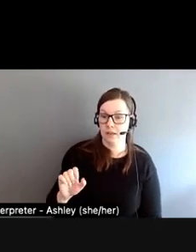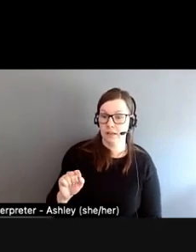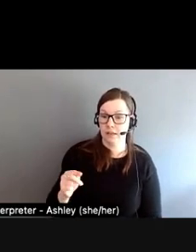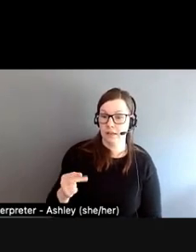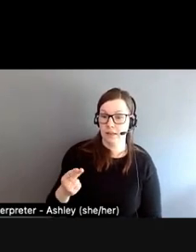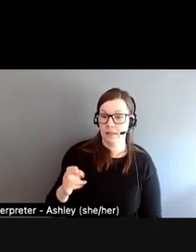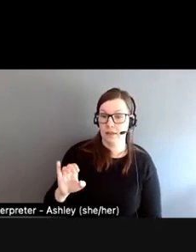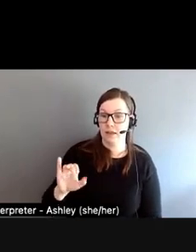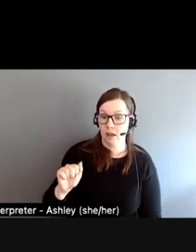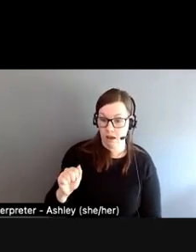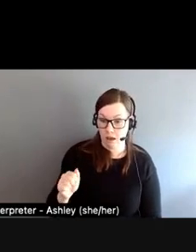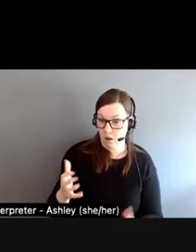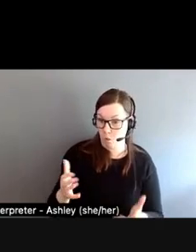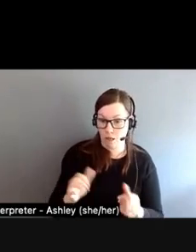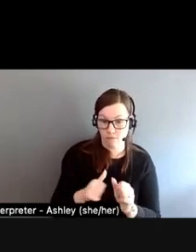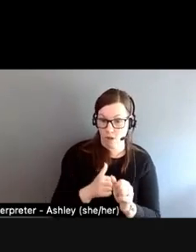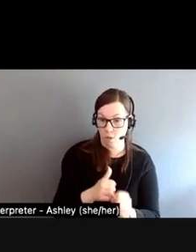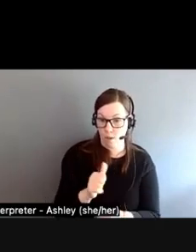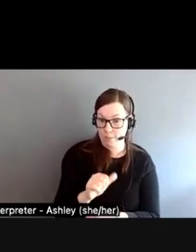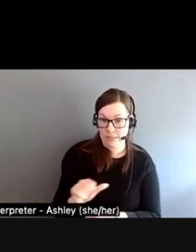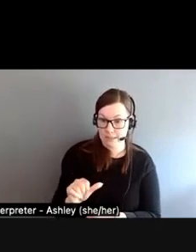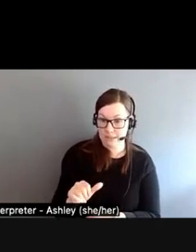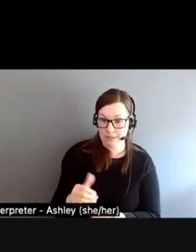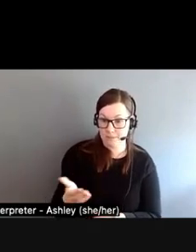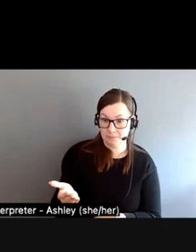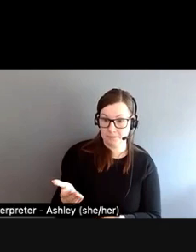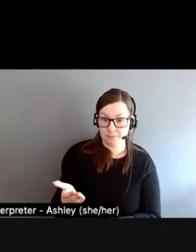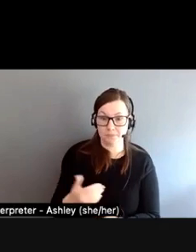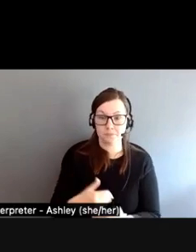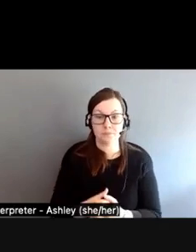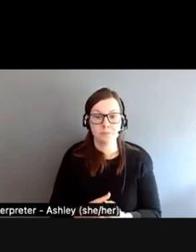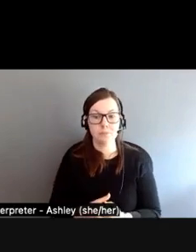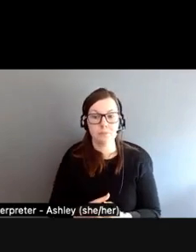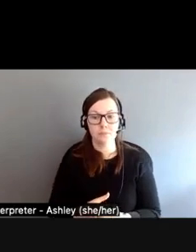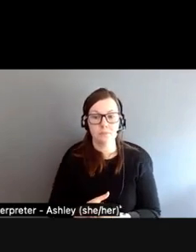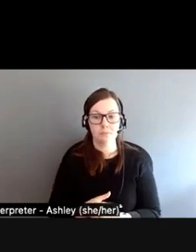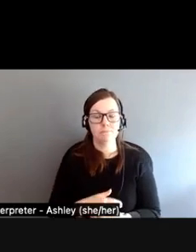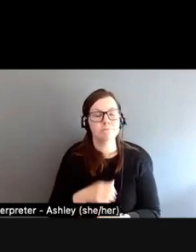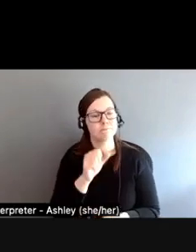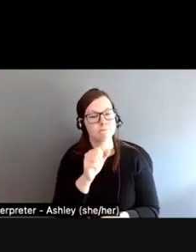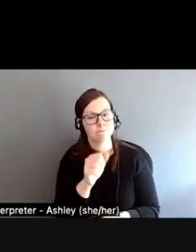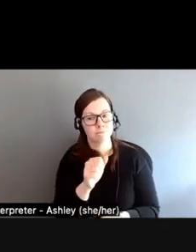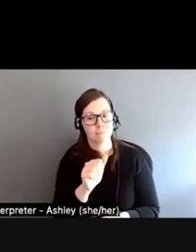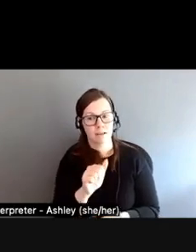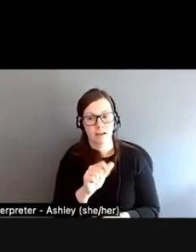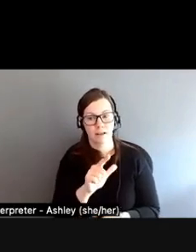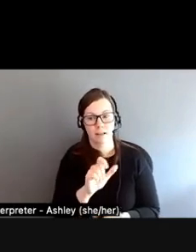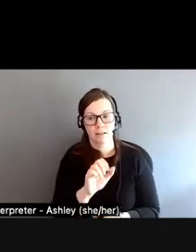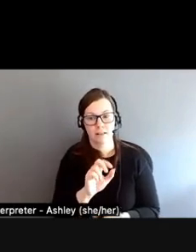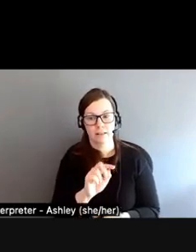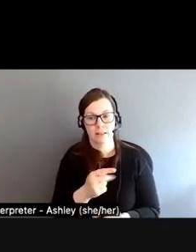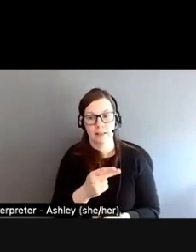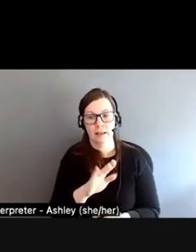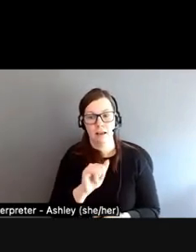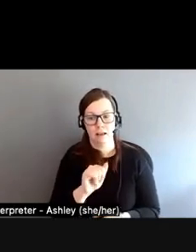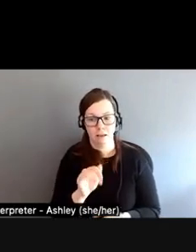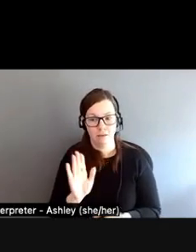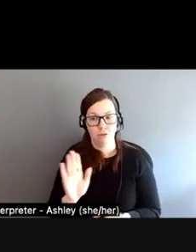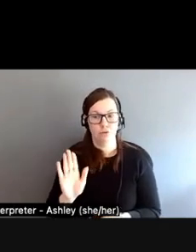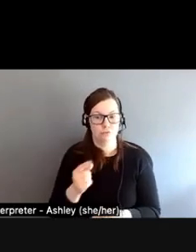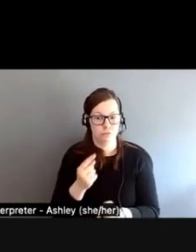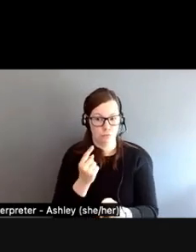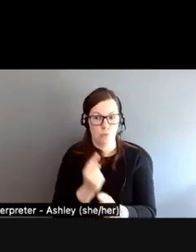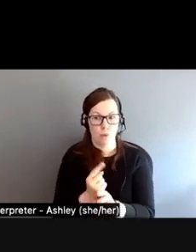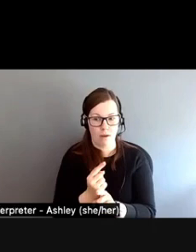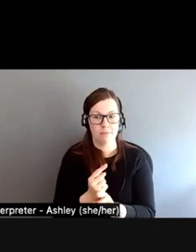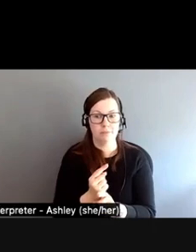Hale was following along the questions as they were being popped with regards to trending sounds and copyright implications. So I don't